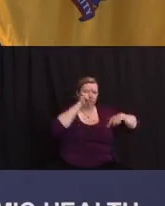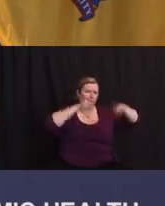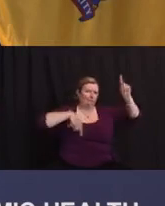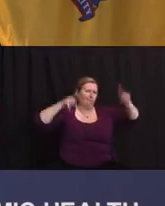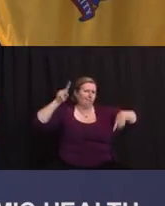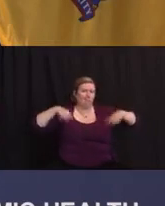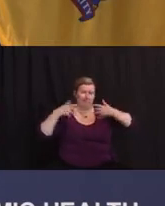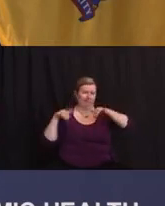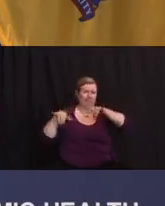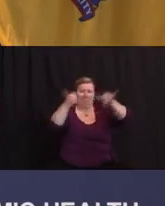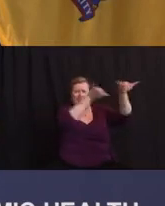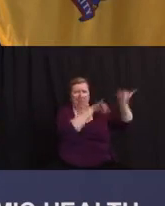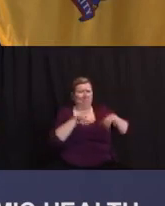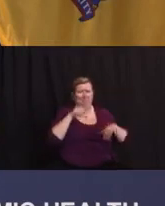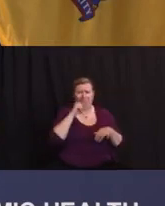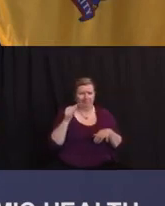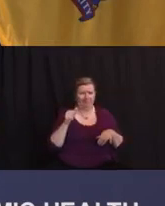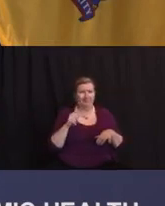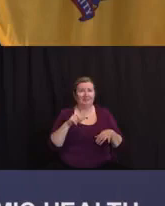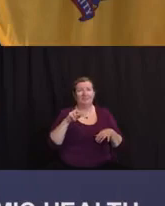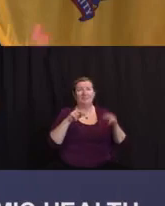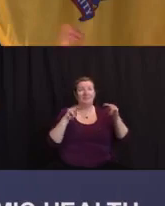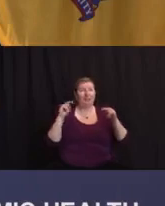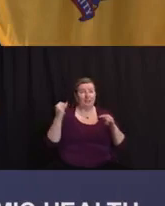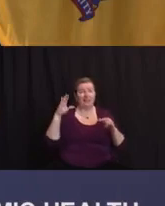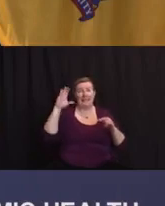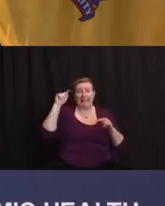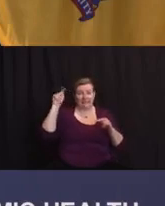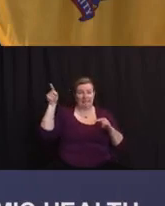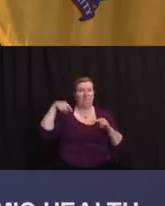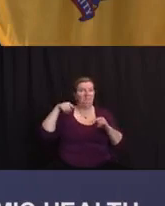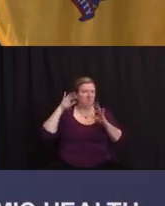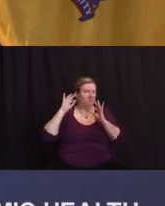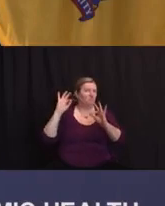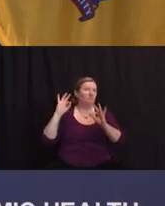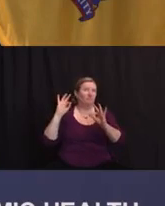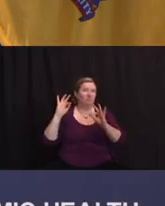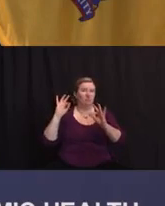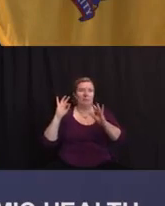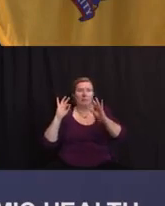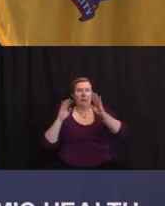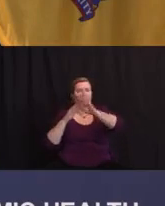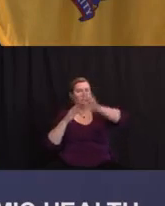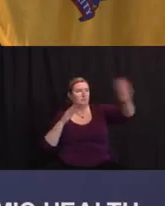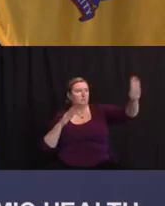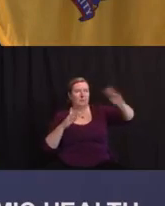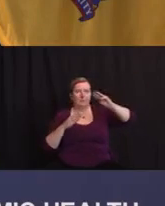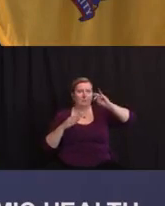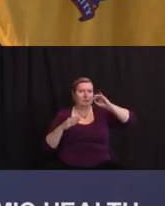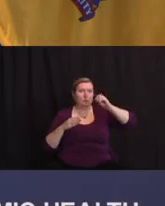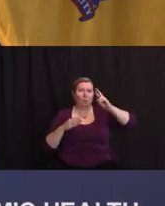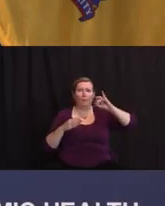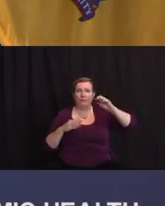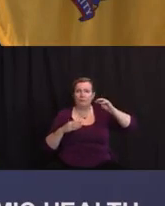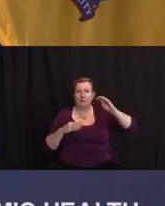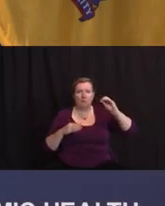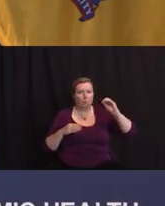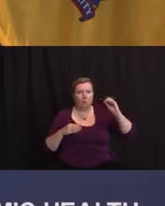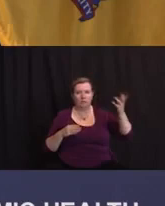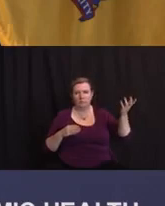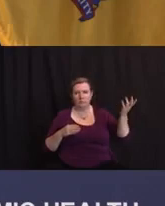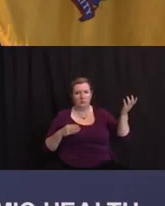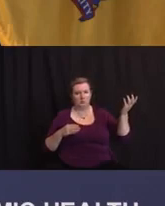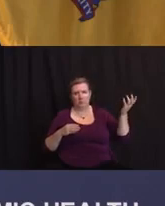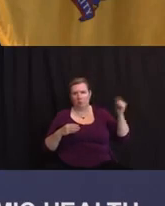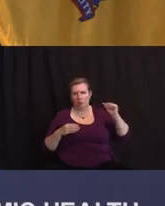everybody from Vermont and New Jersey and Connecticut on the one hand, all the way over to Missouri, Alabama, other less vaccinated